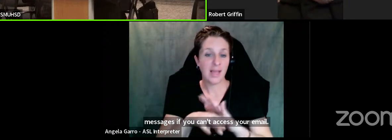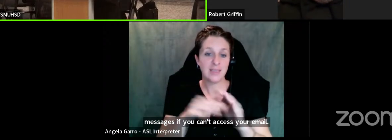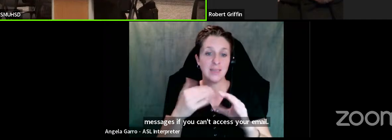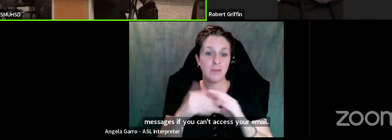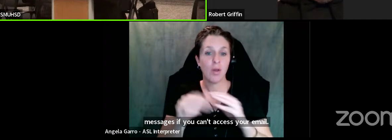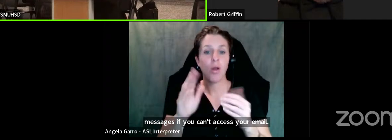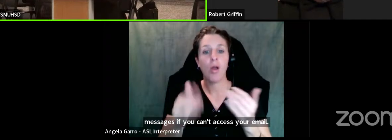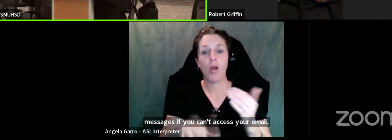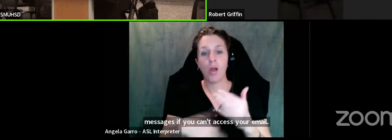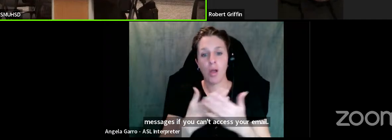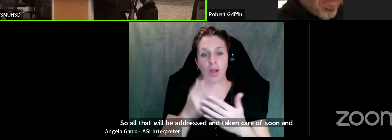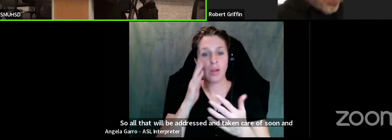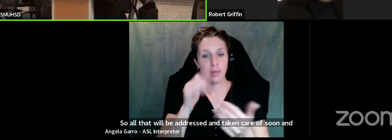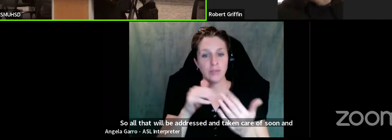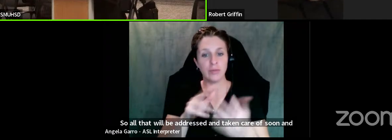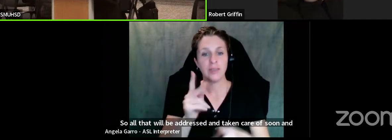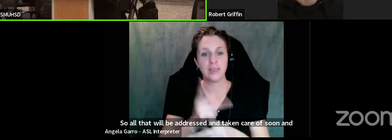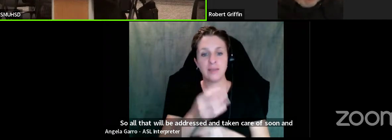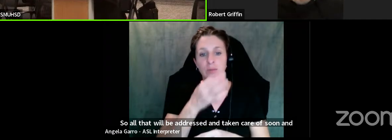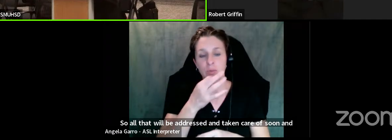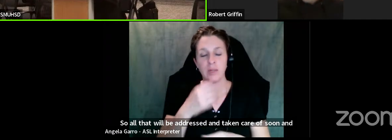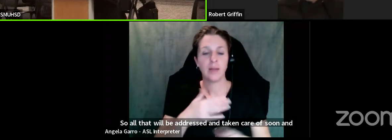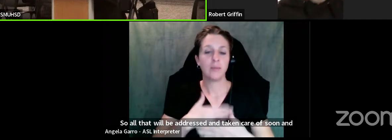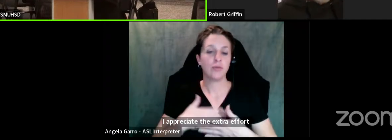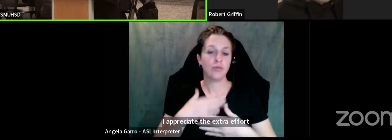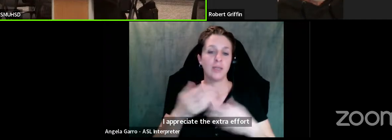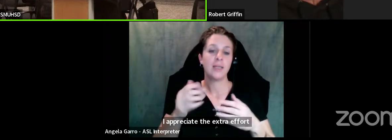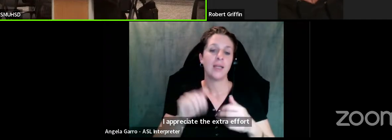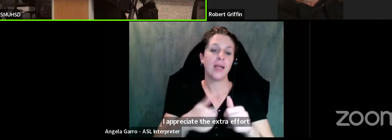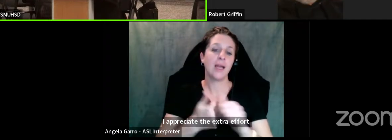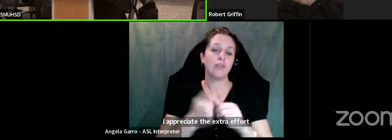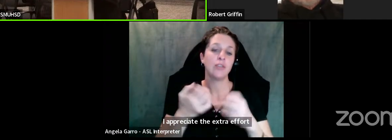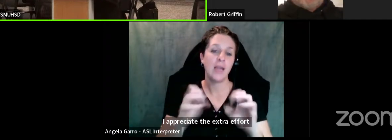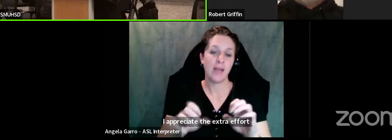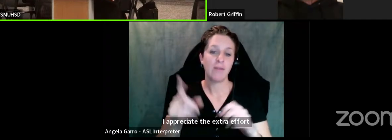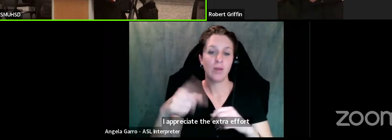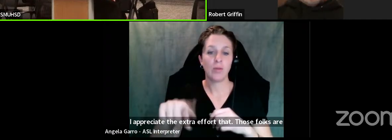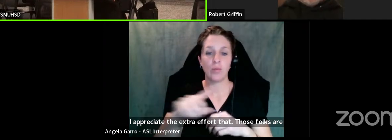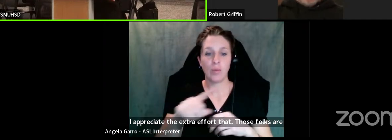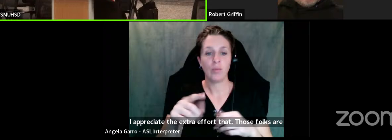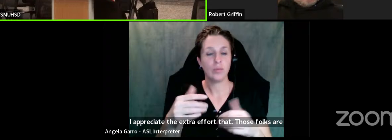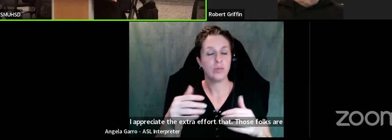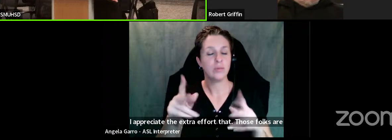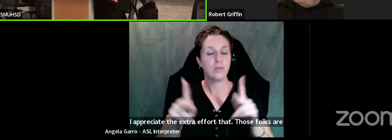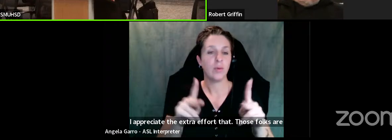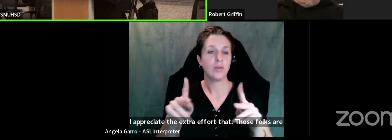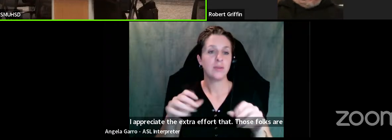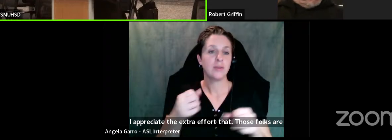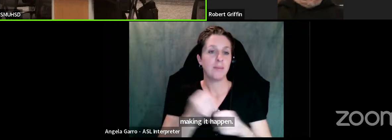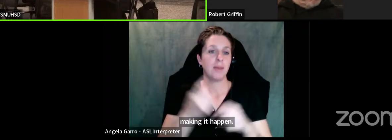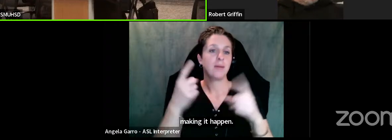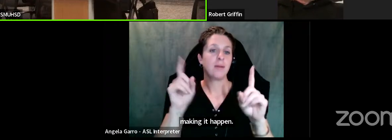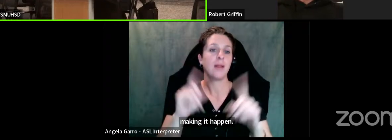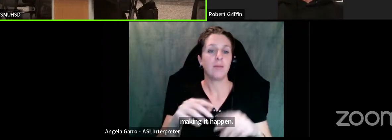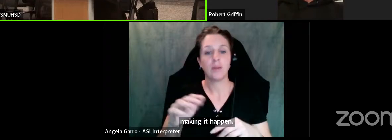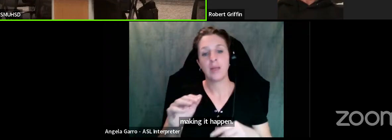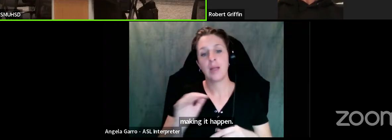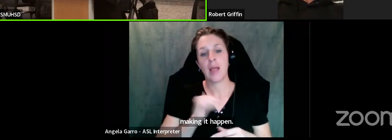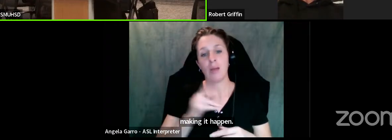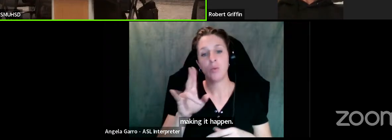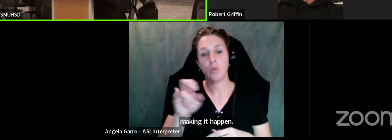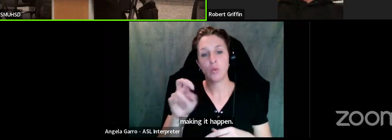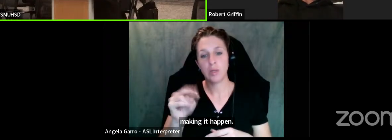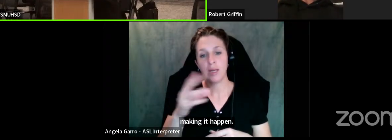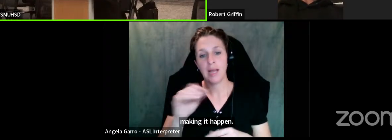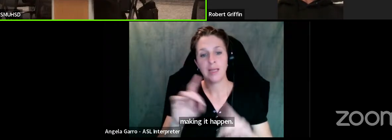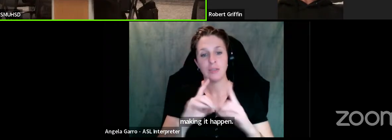appreciate the extra effort that those folks are making it happen. Our union and the district collaborated